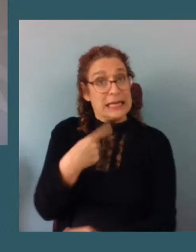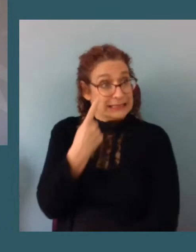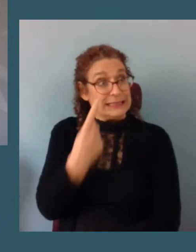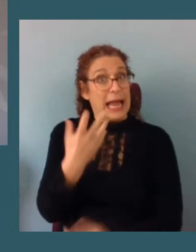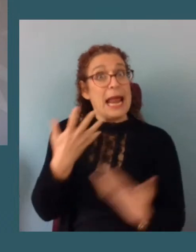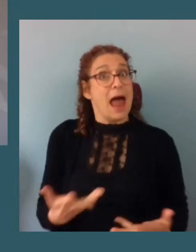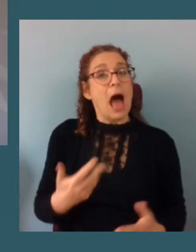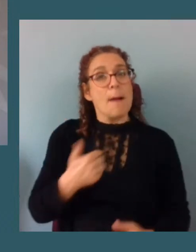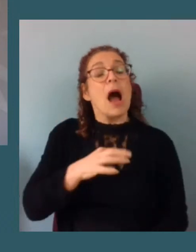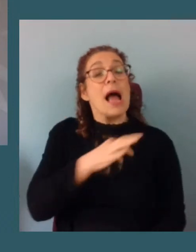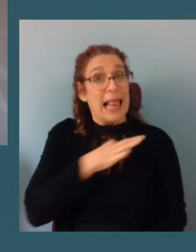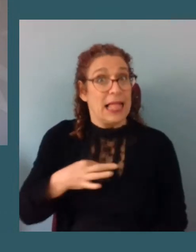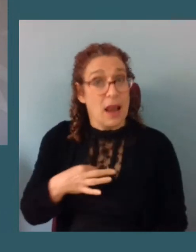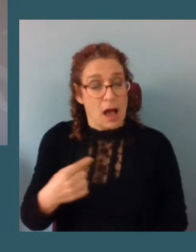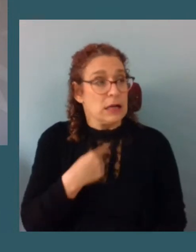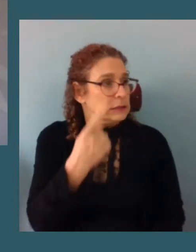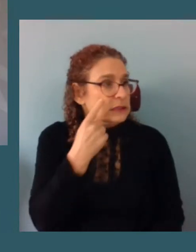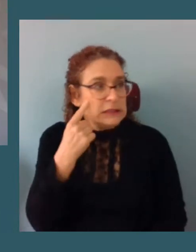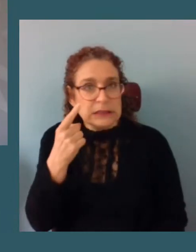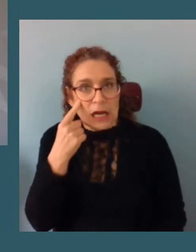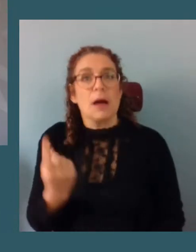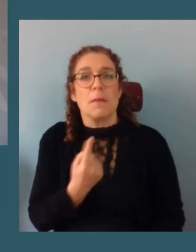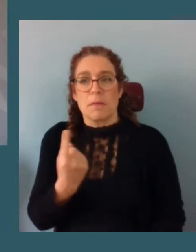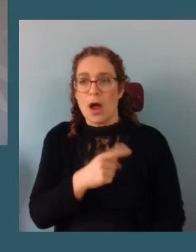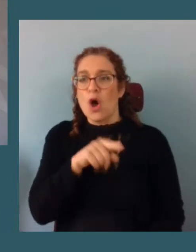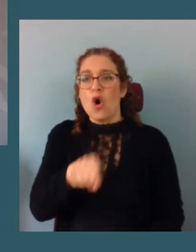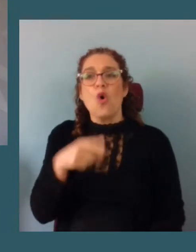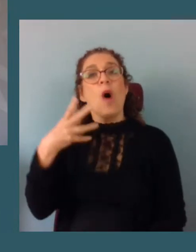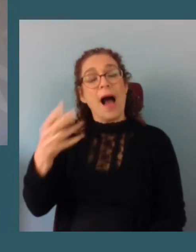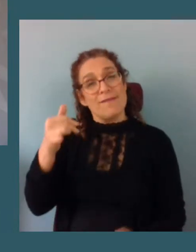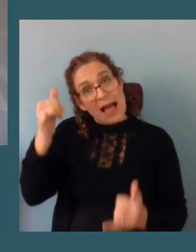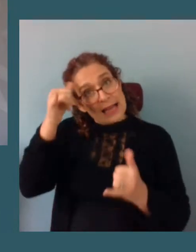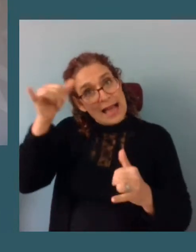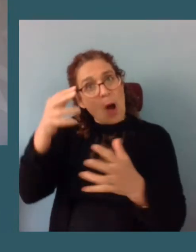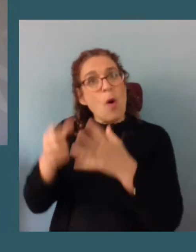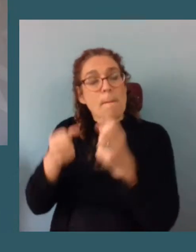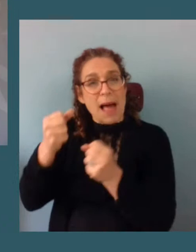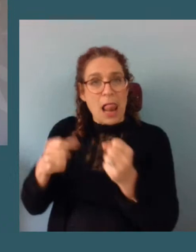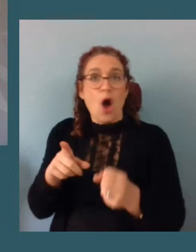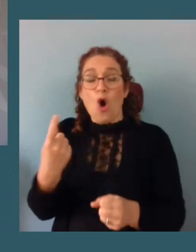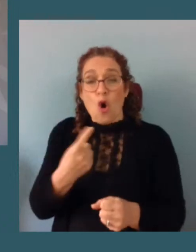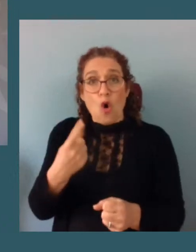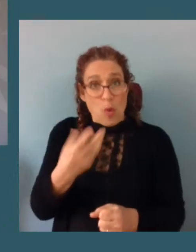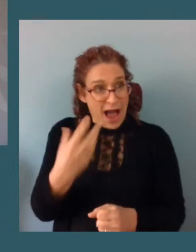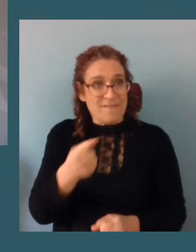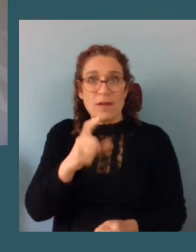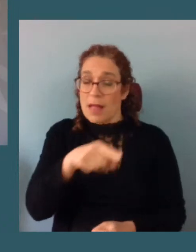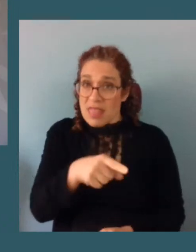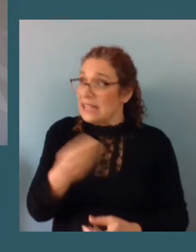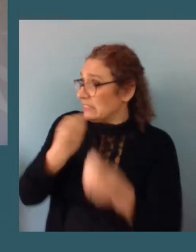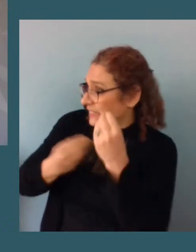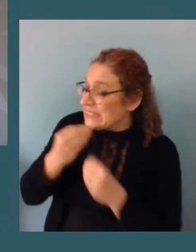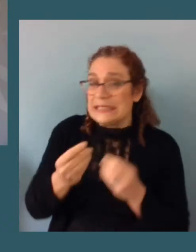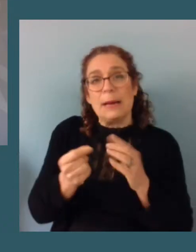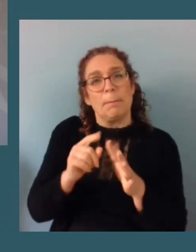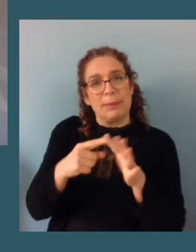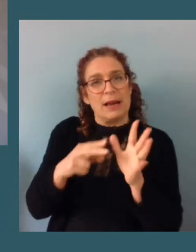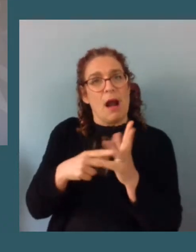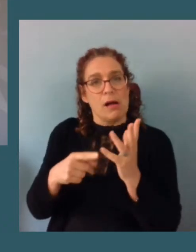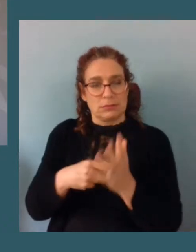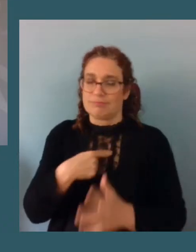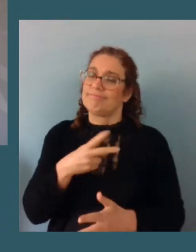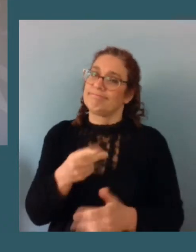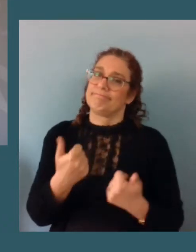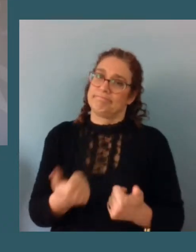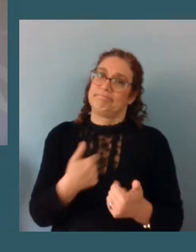coming with cow's milk allergy and egg allergy have already introduced peanut to their diet, which is delightful. The